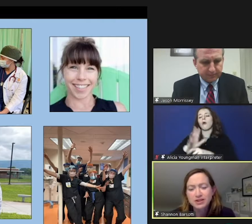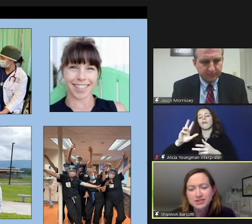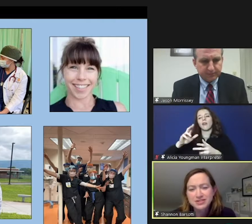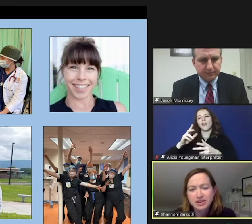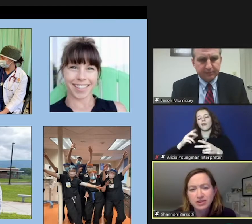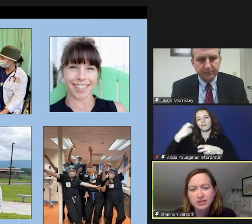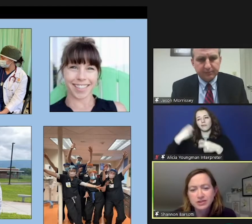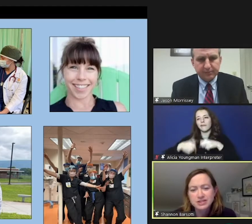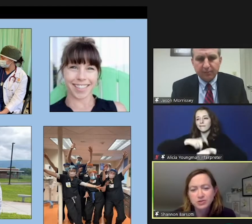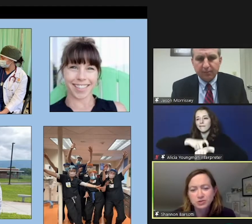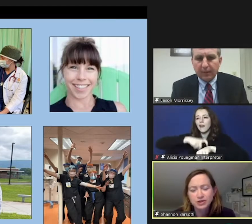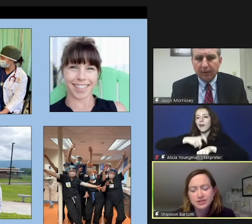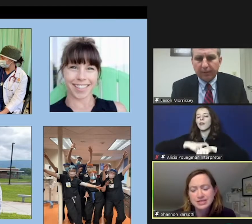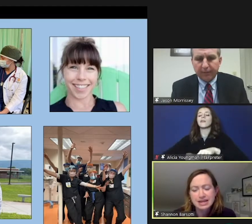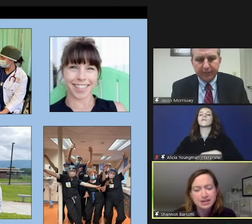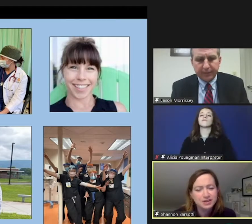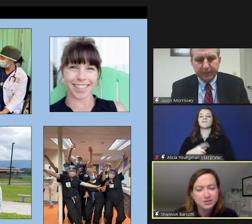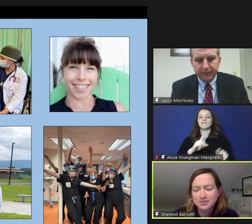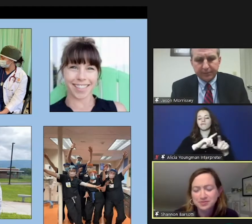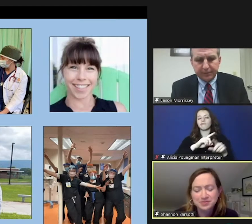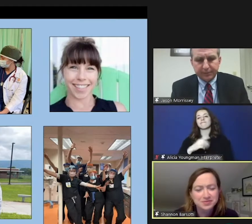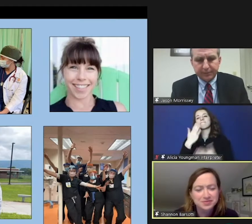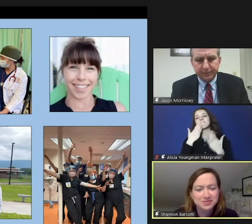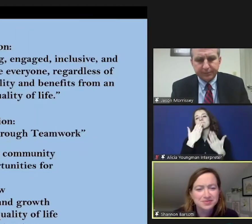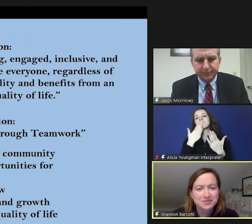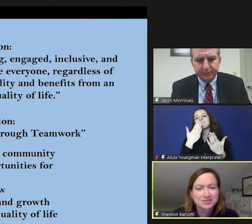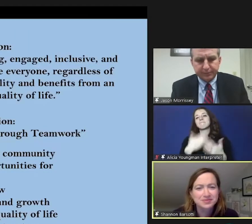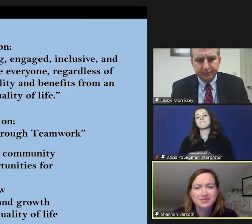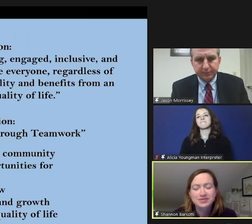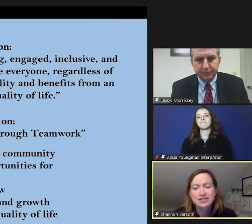first responders, and all of our essential workers, thank you.